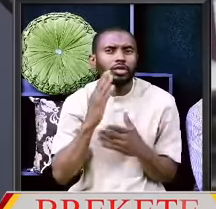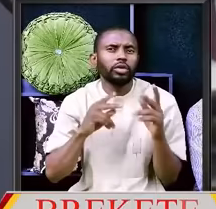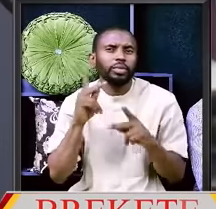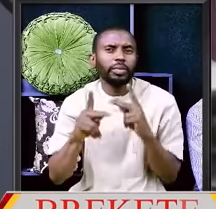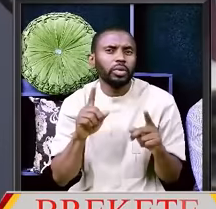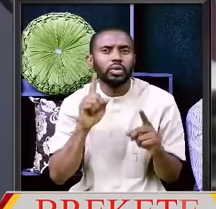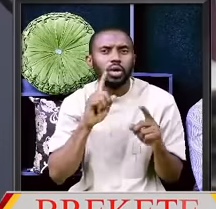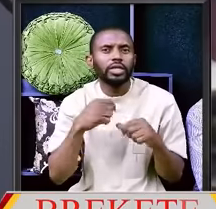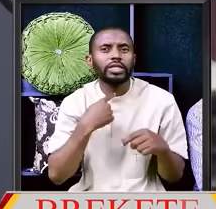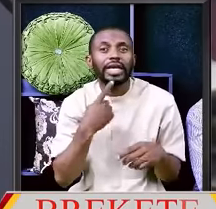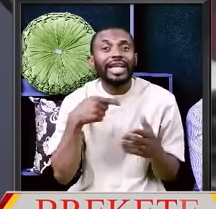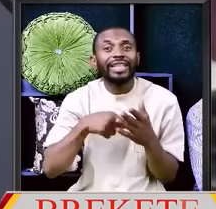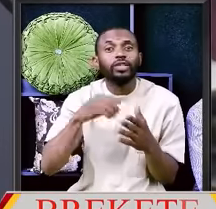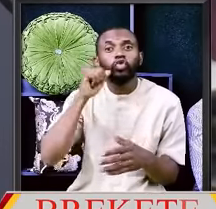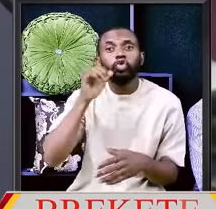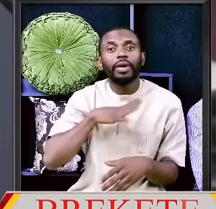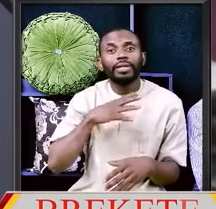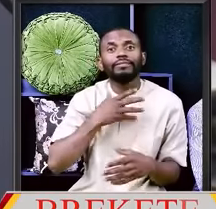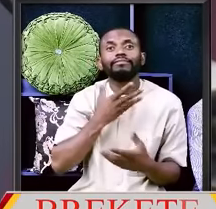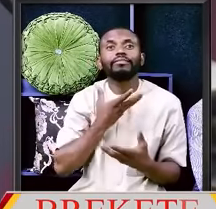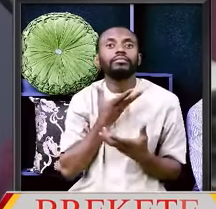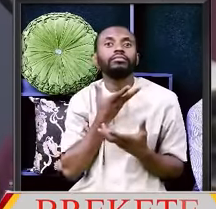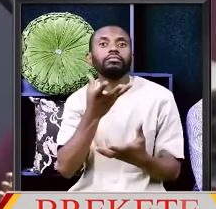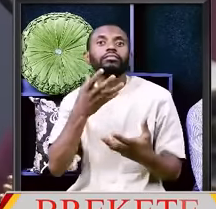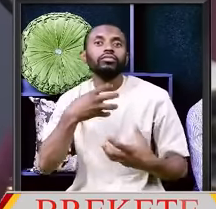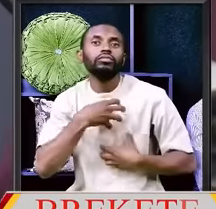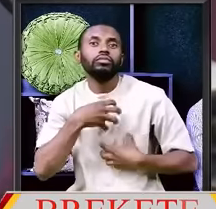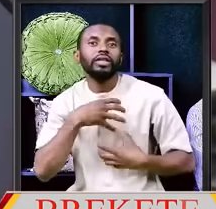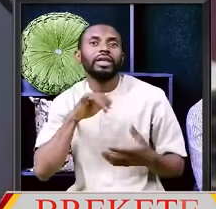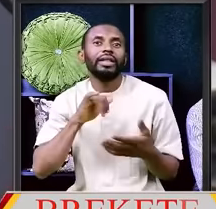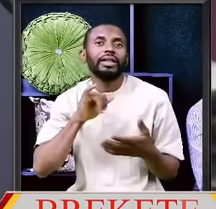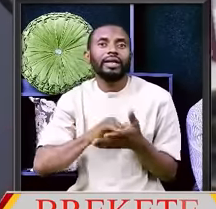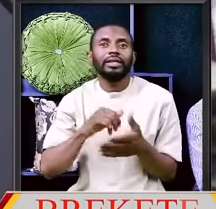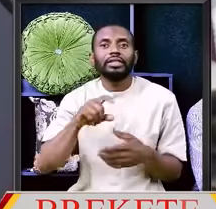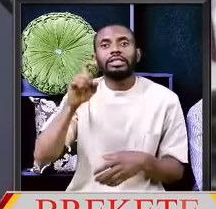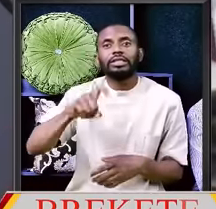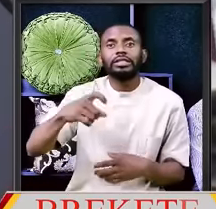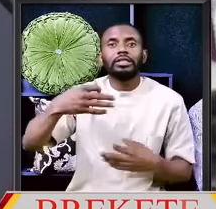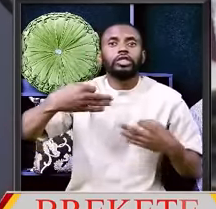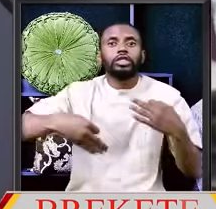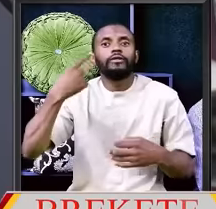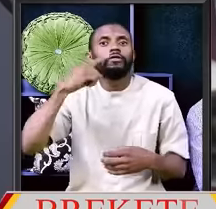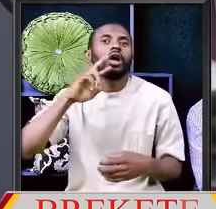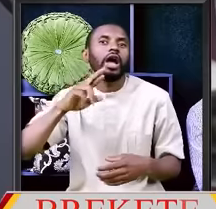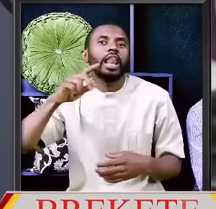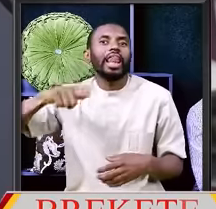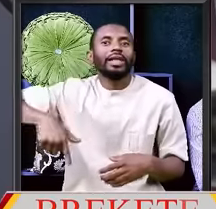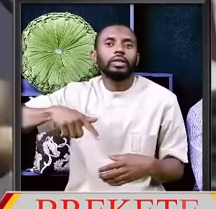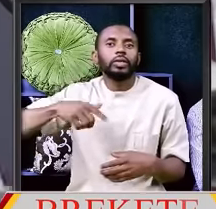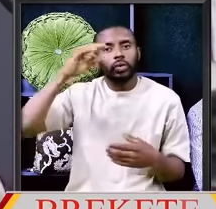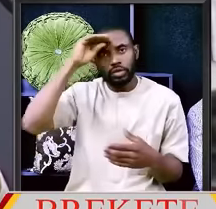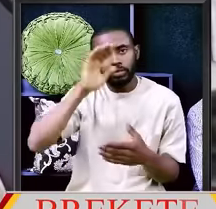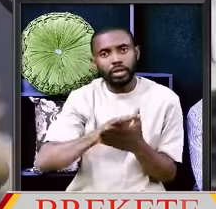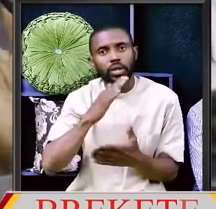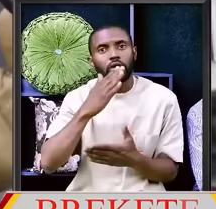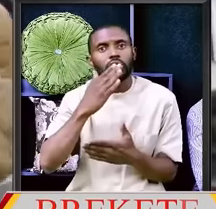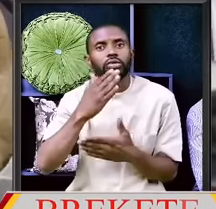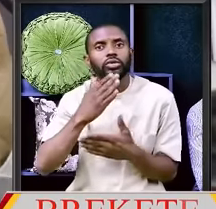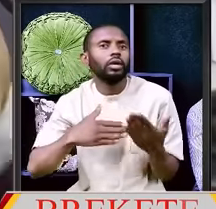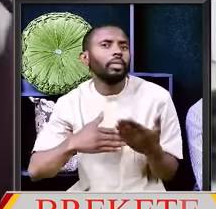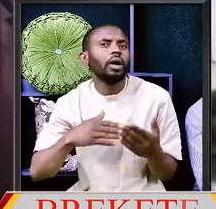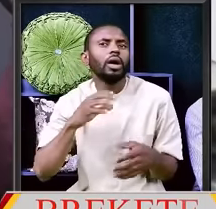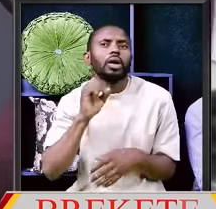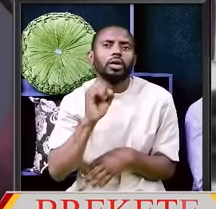Some people talk, say, this woman cry out, say, may them give justice to her late husband.